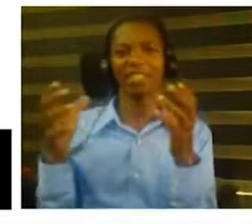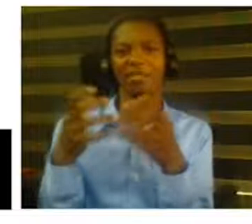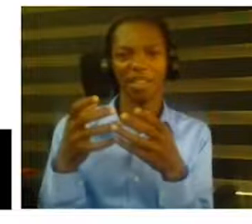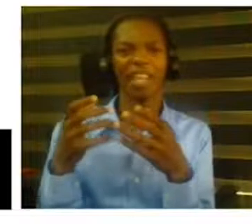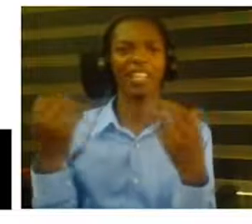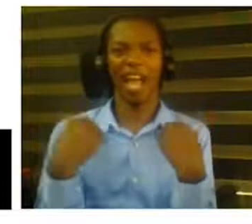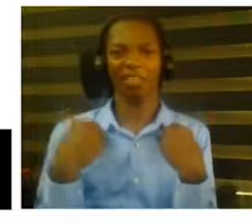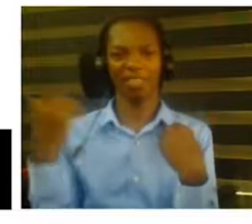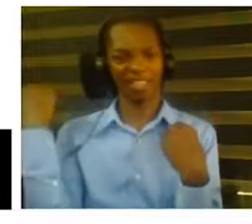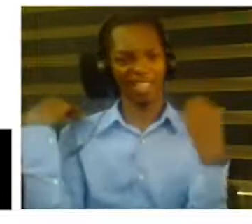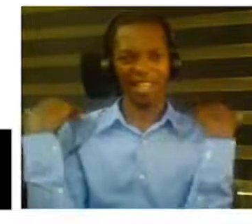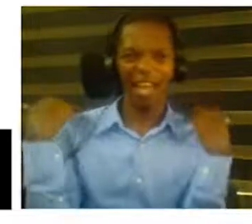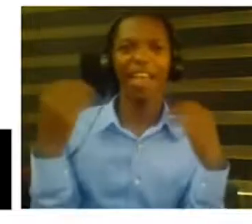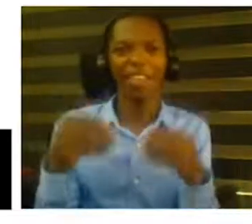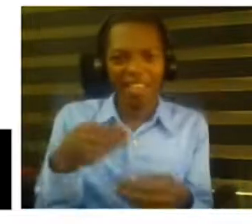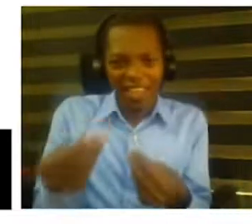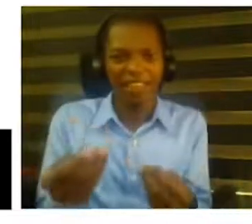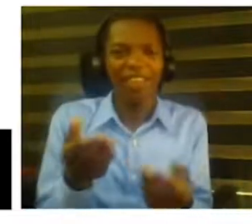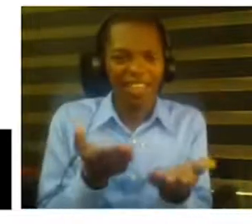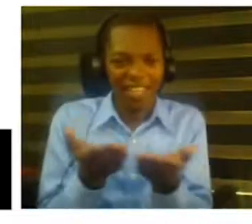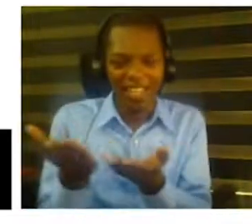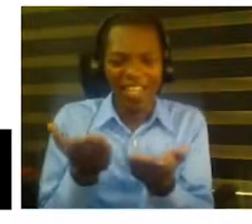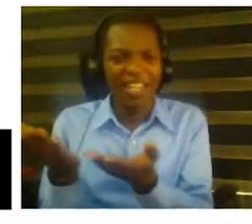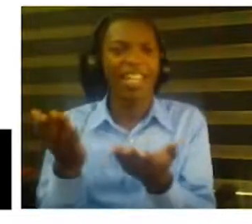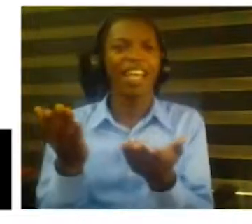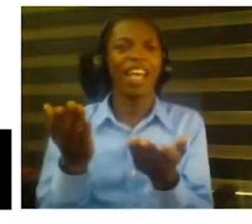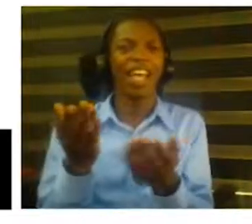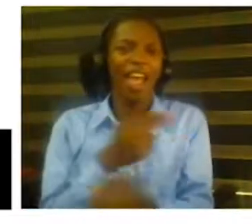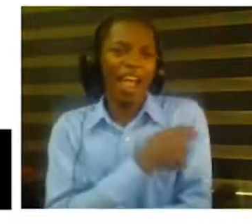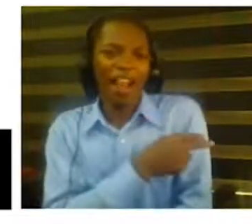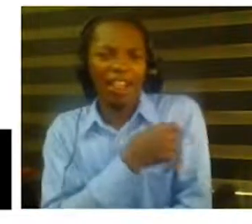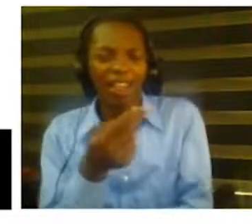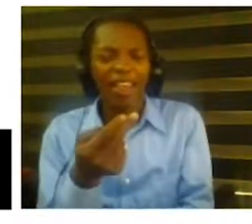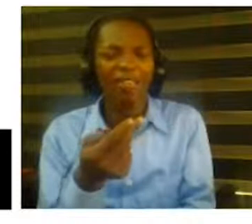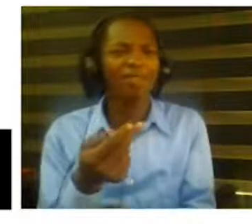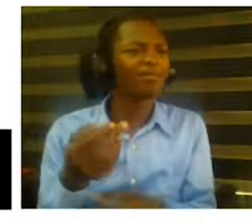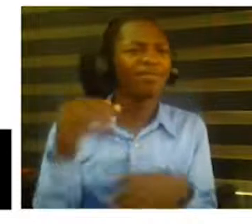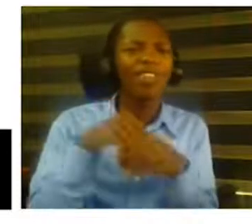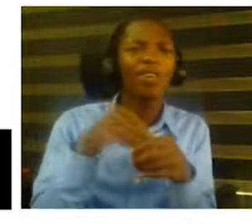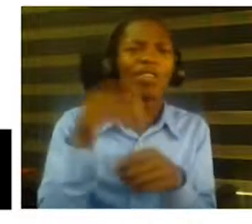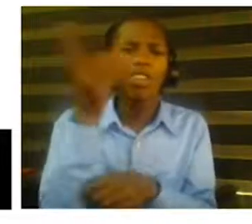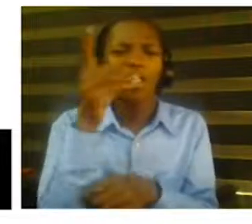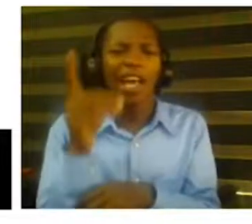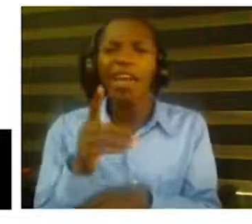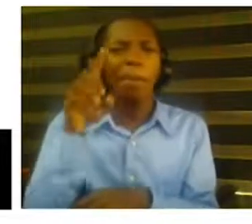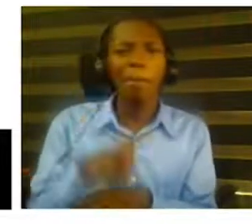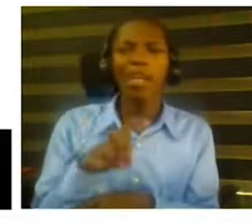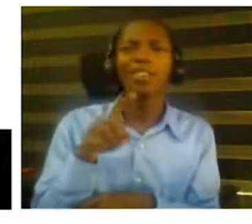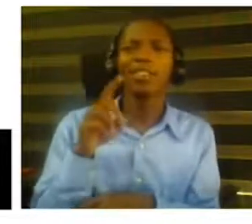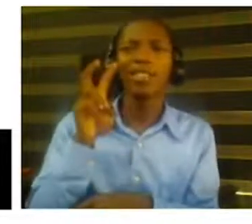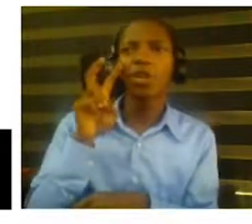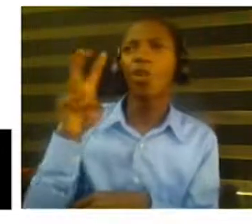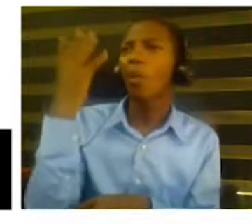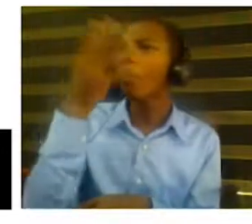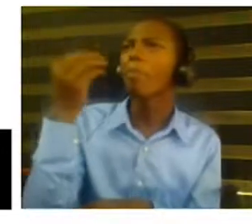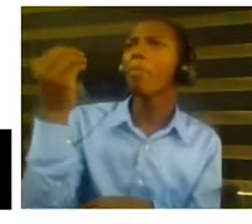delivering healthcare somewhere. Inclusive design doesn't always look pretty. Sometimes it's functional. And that's